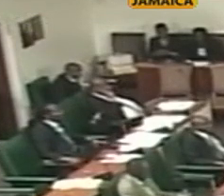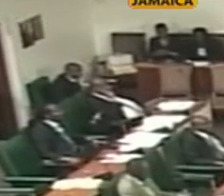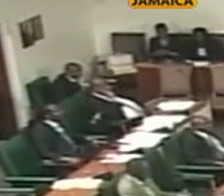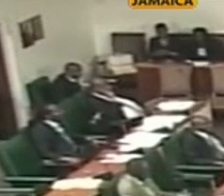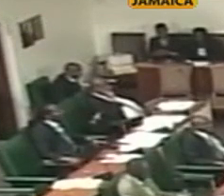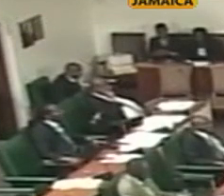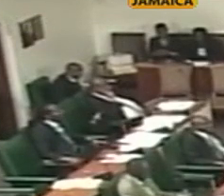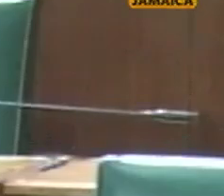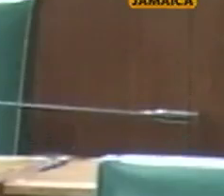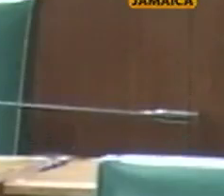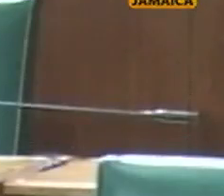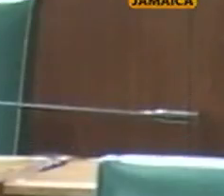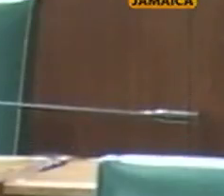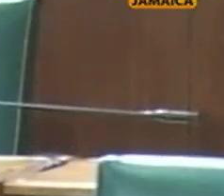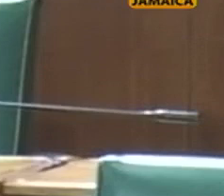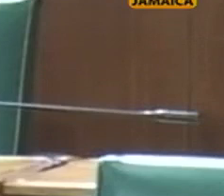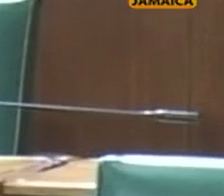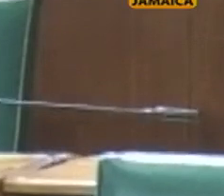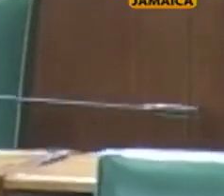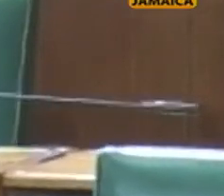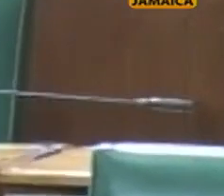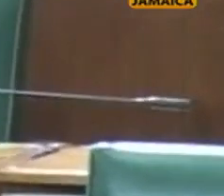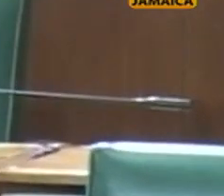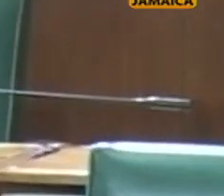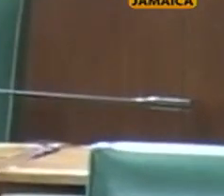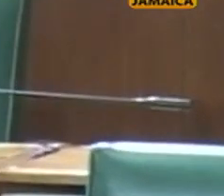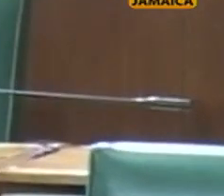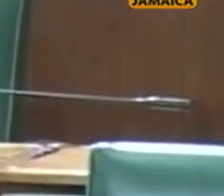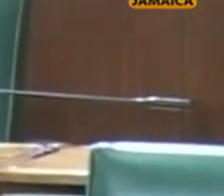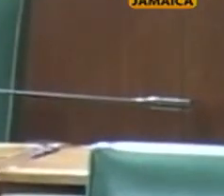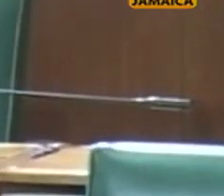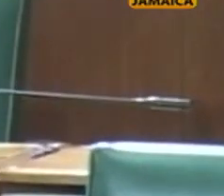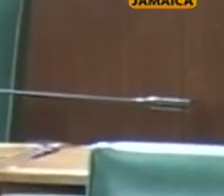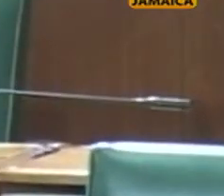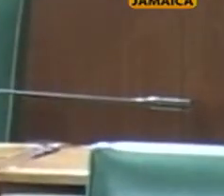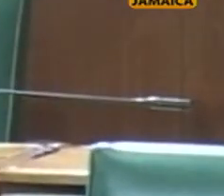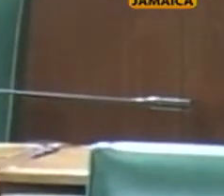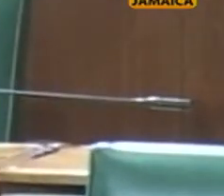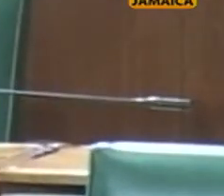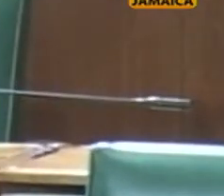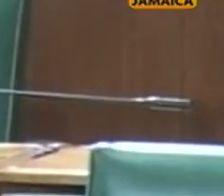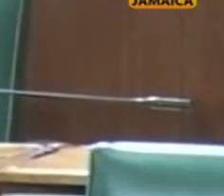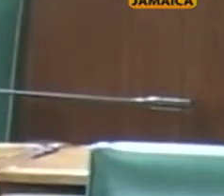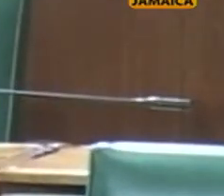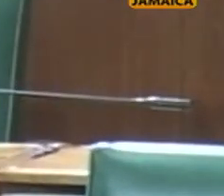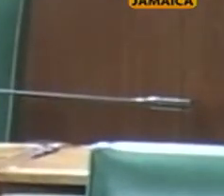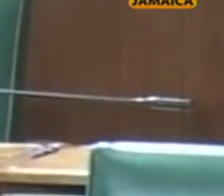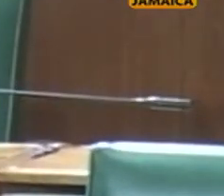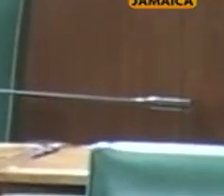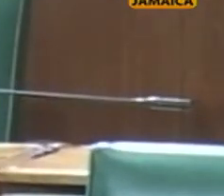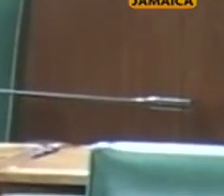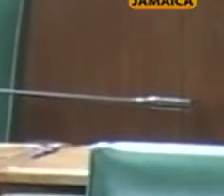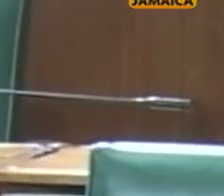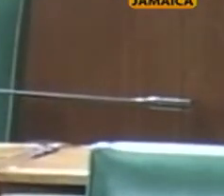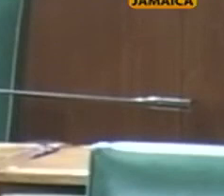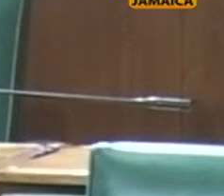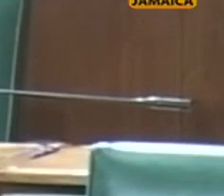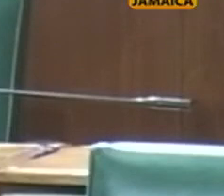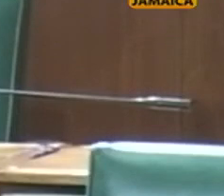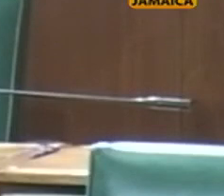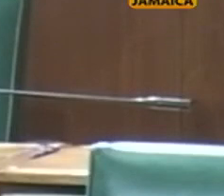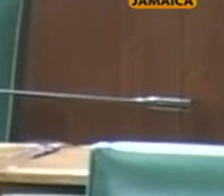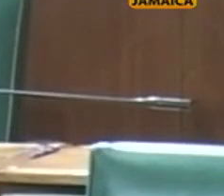It is not intended to do any further business today, so I invite you to adjourn this Honorable House until next